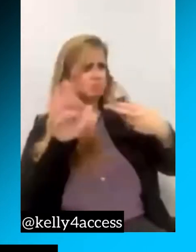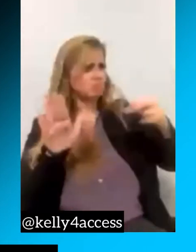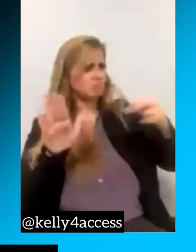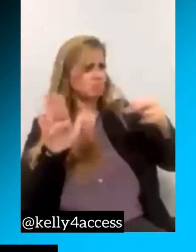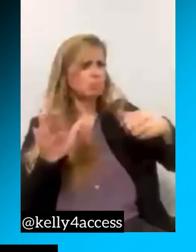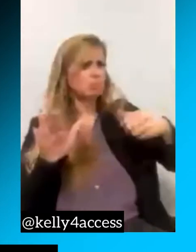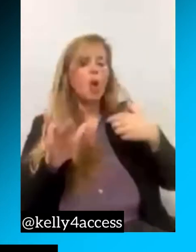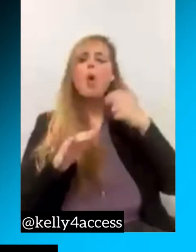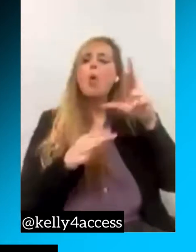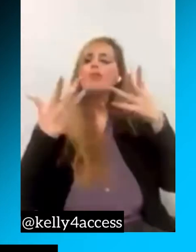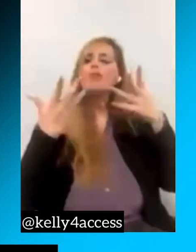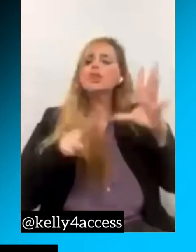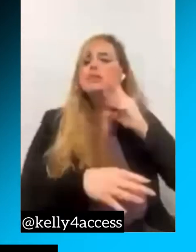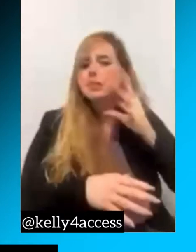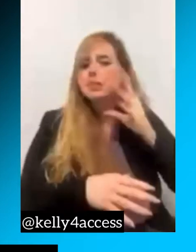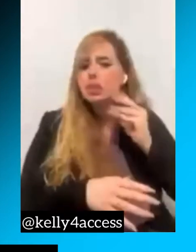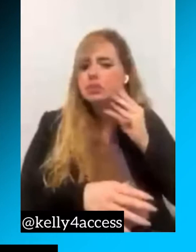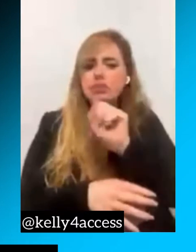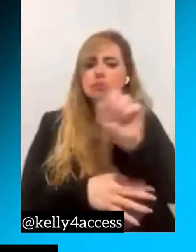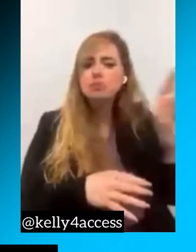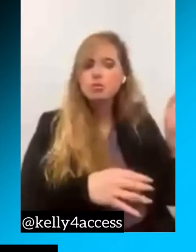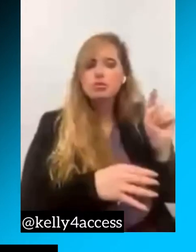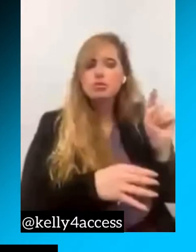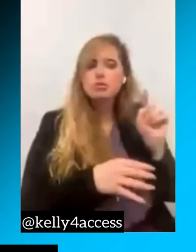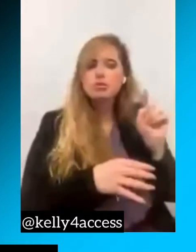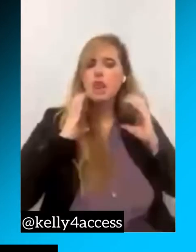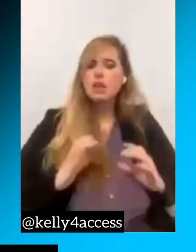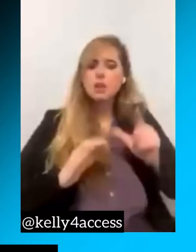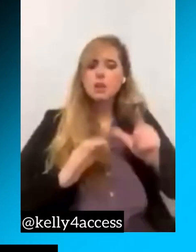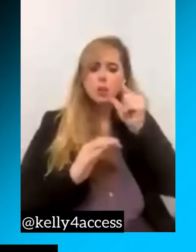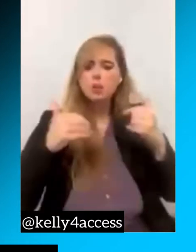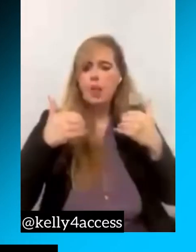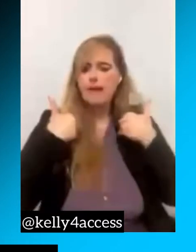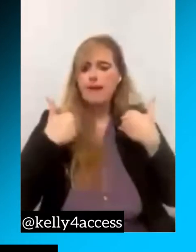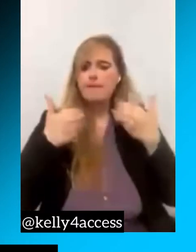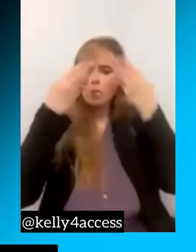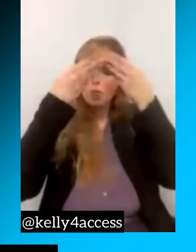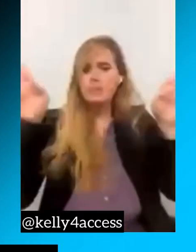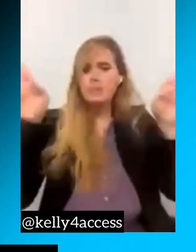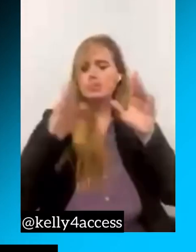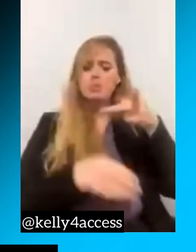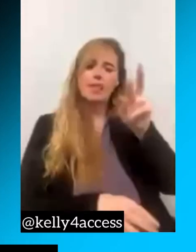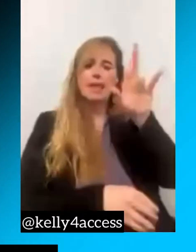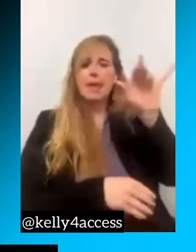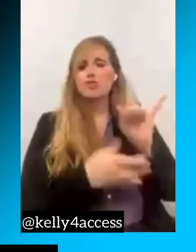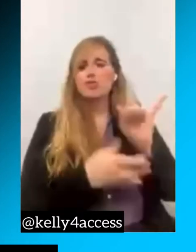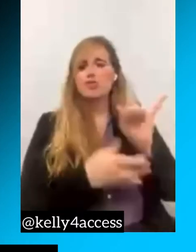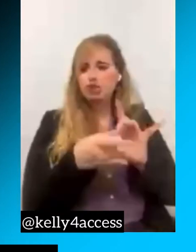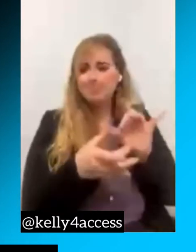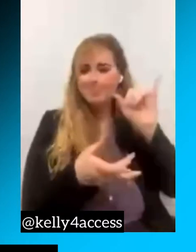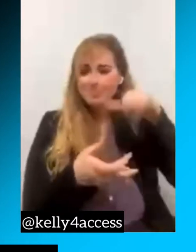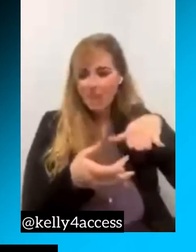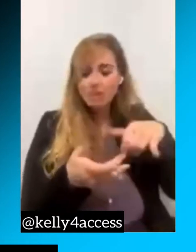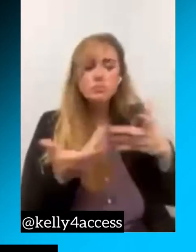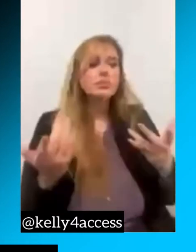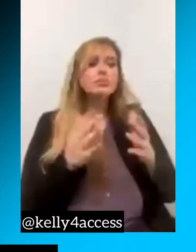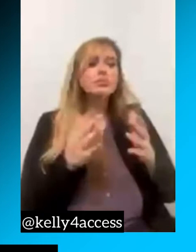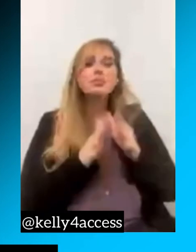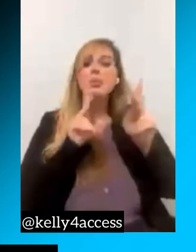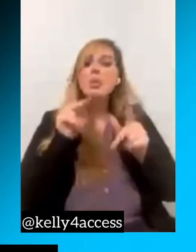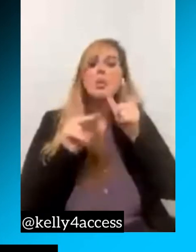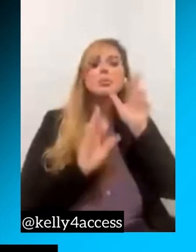polyamorous relationships. I Yeah. think that's something that someone who is polyamorous and is looking for mental health or a